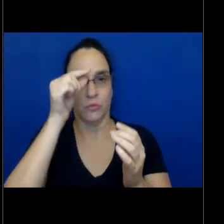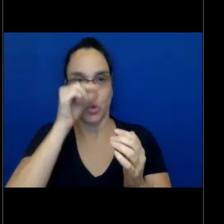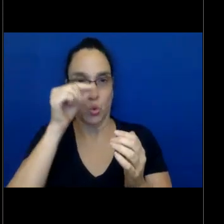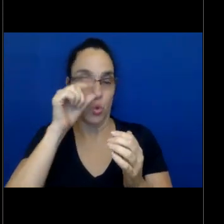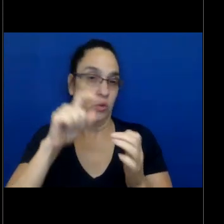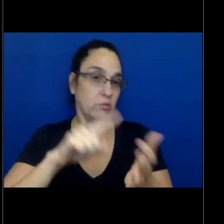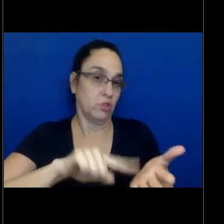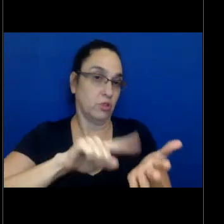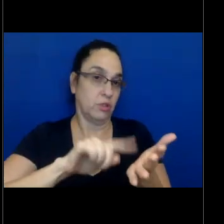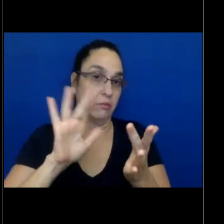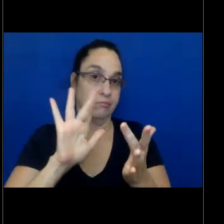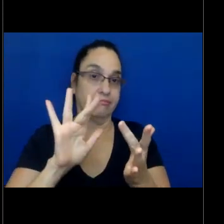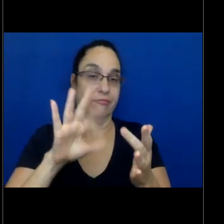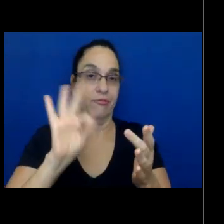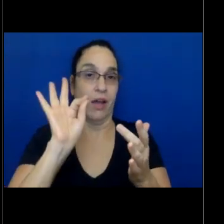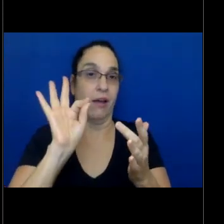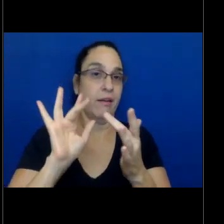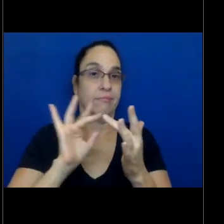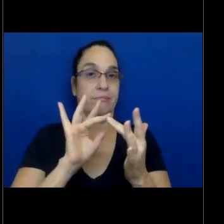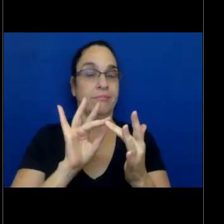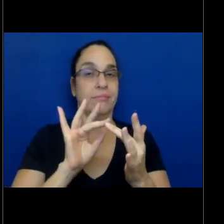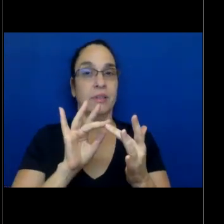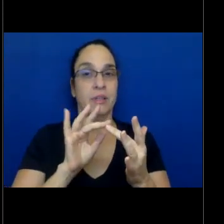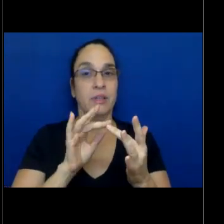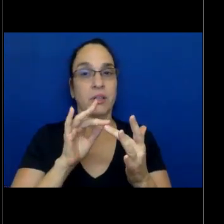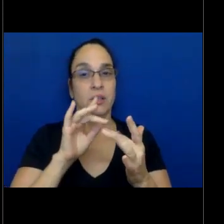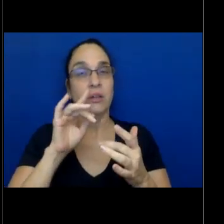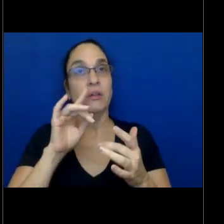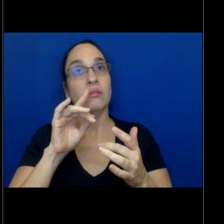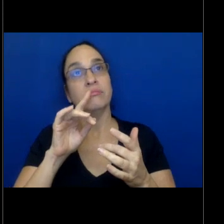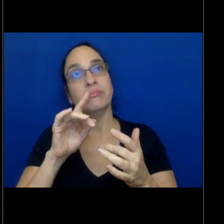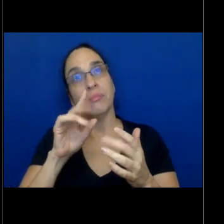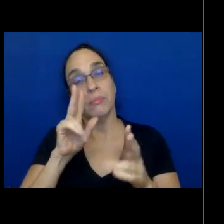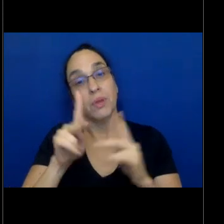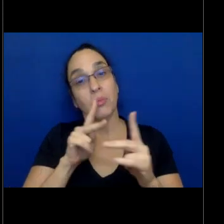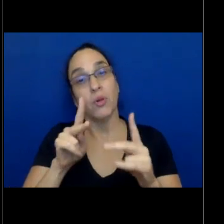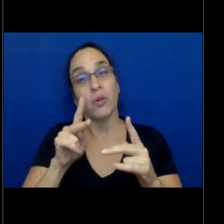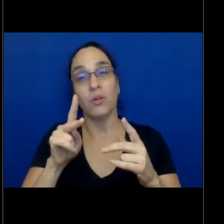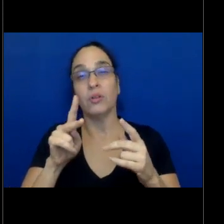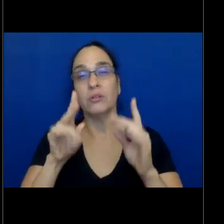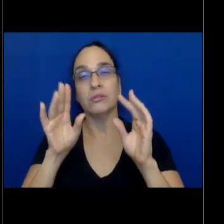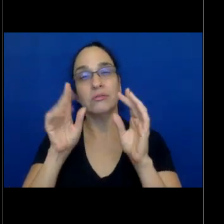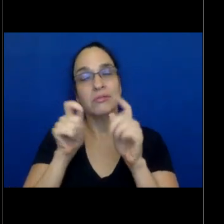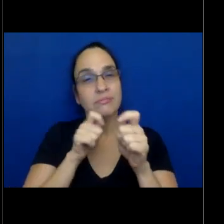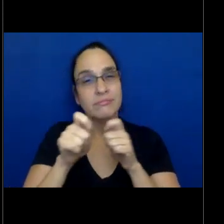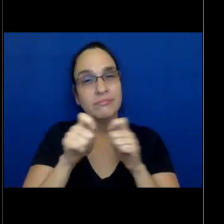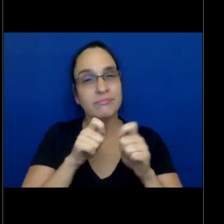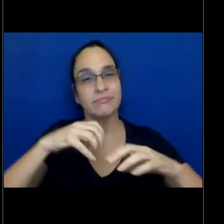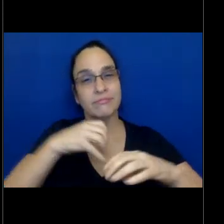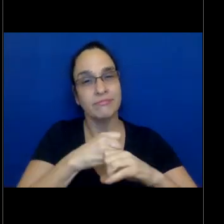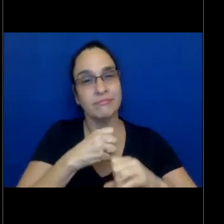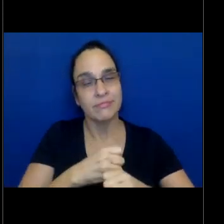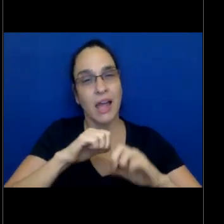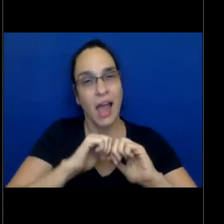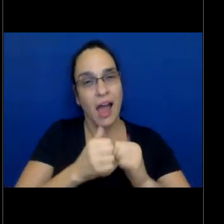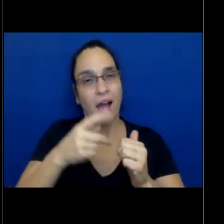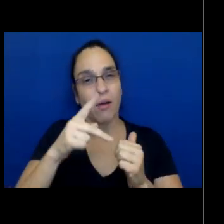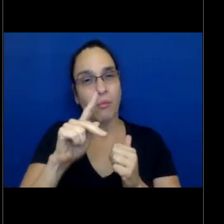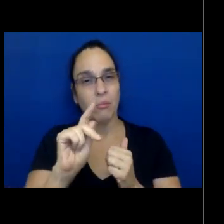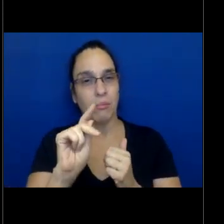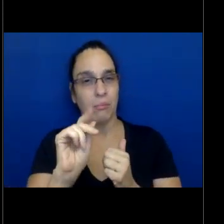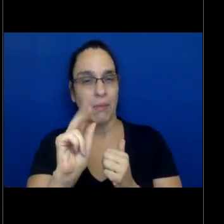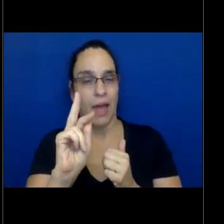pages where someone sort of narrated how Patrick was telling people how to give an effective talk. And